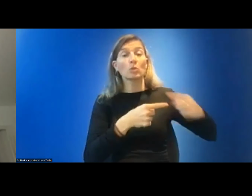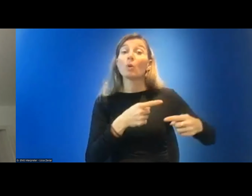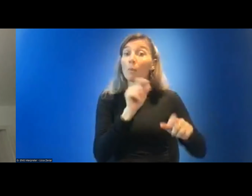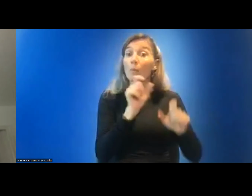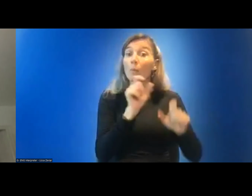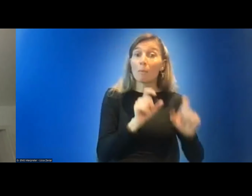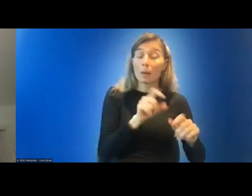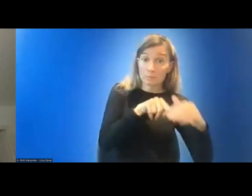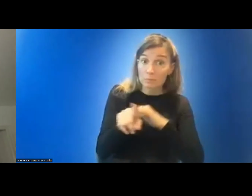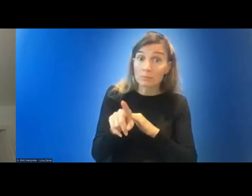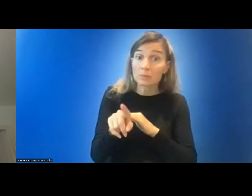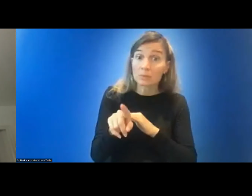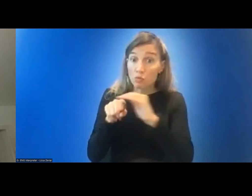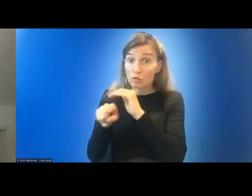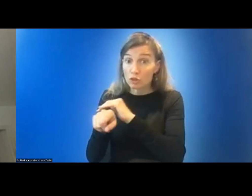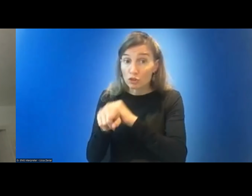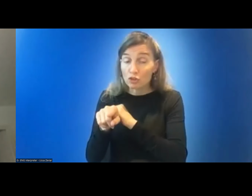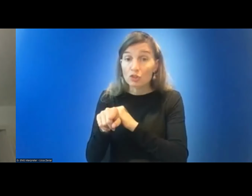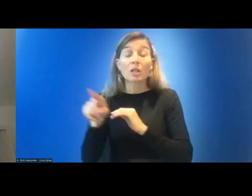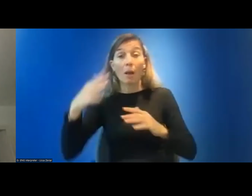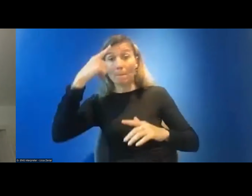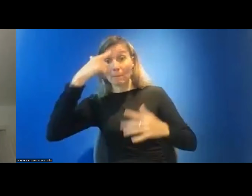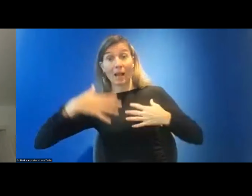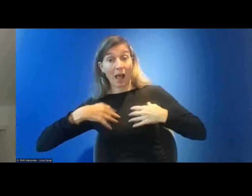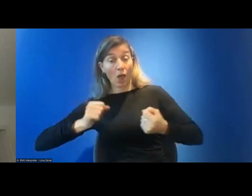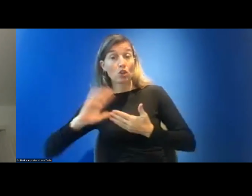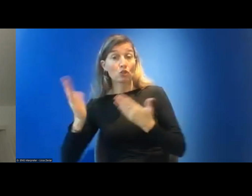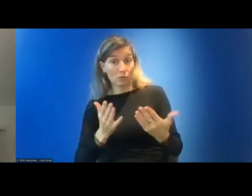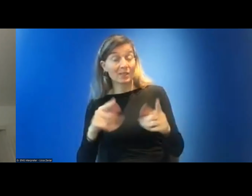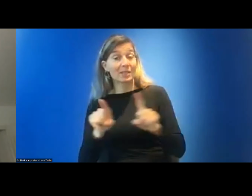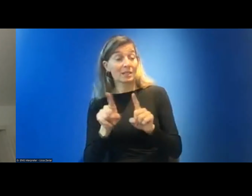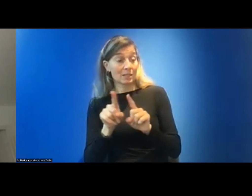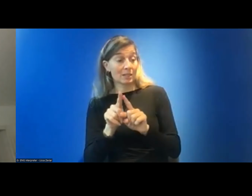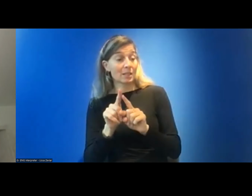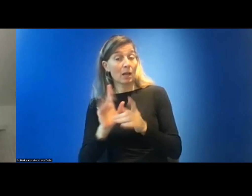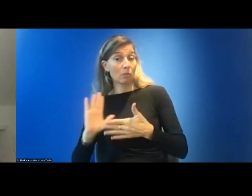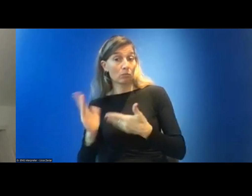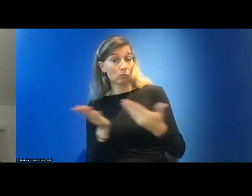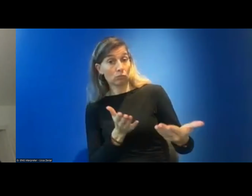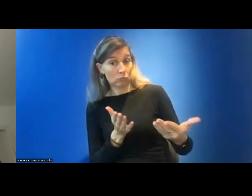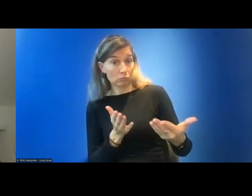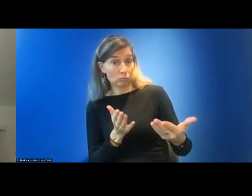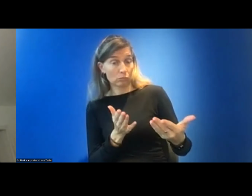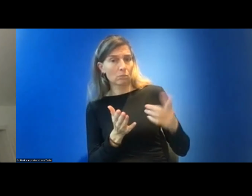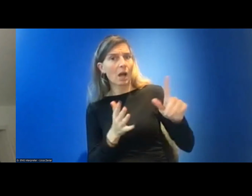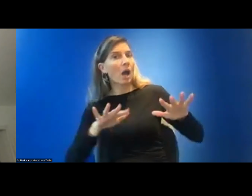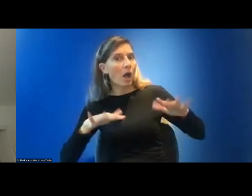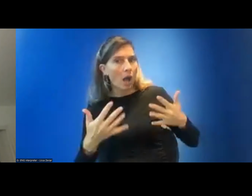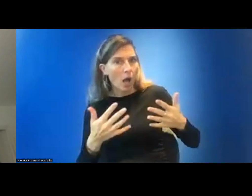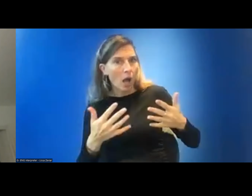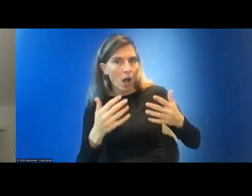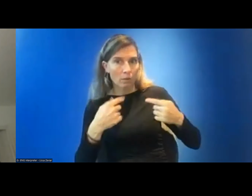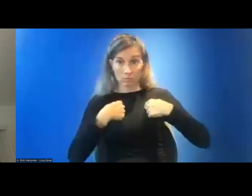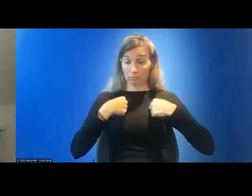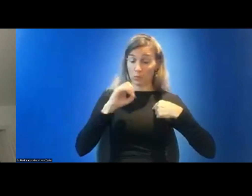are supposed to be made available to them as well. Any guidance on how we can reach them as OPDs? It is unclear